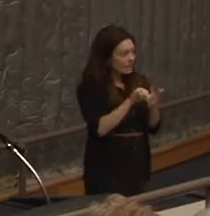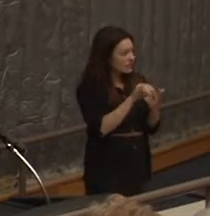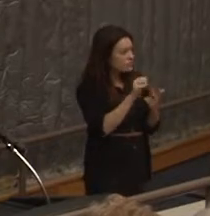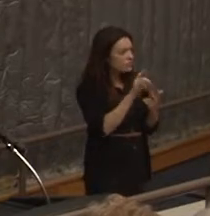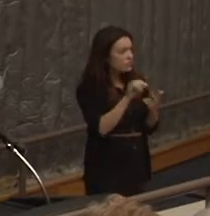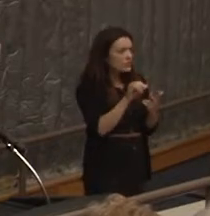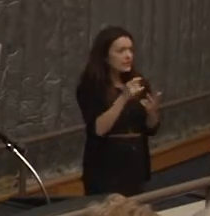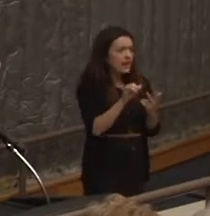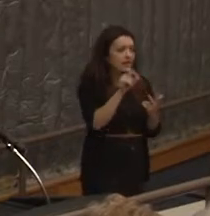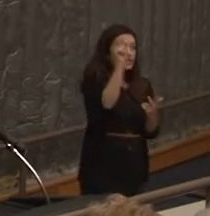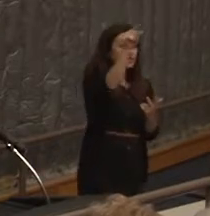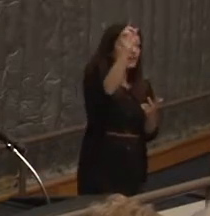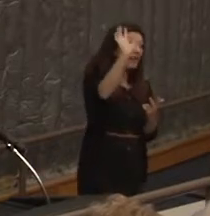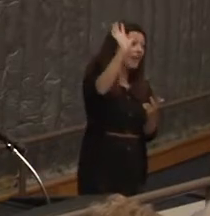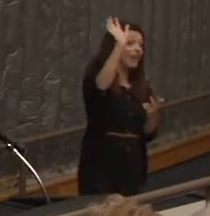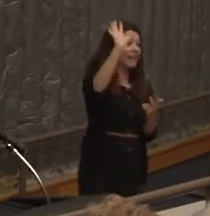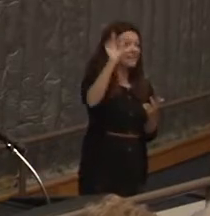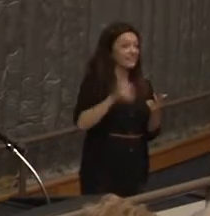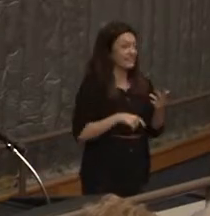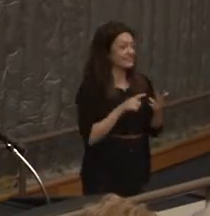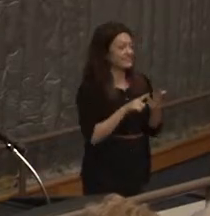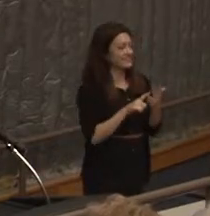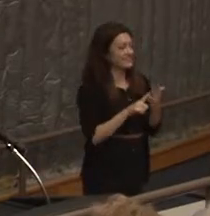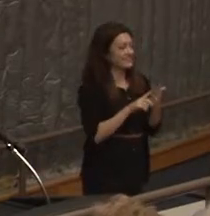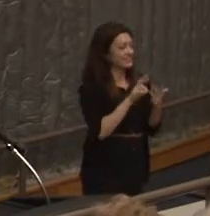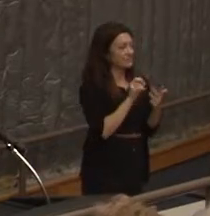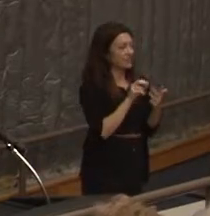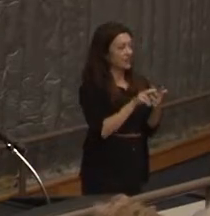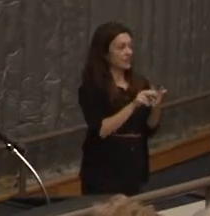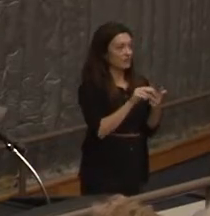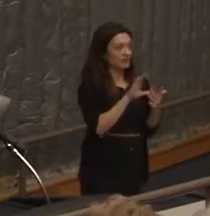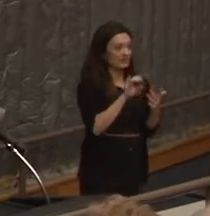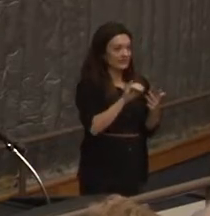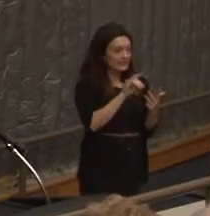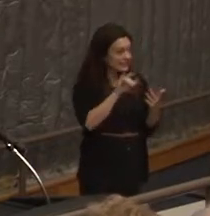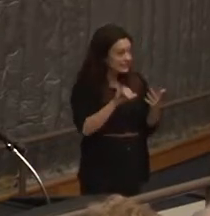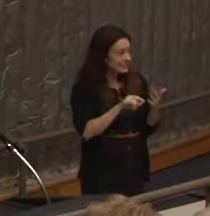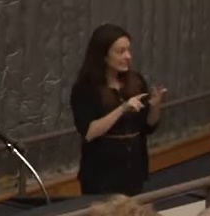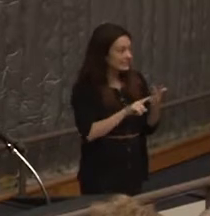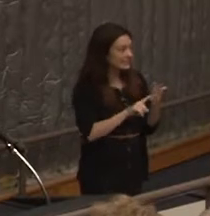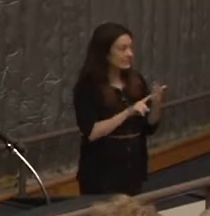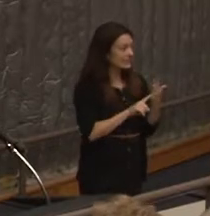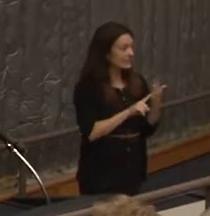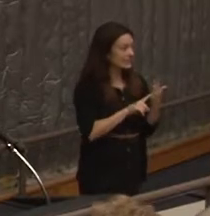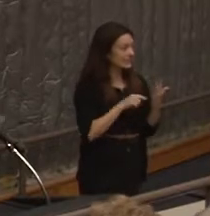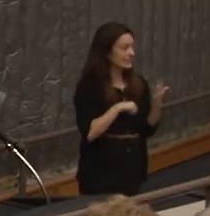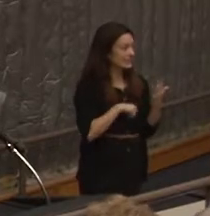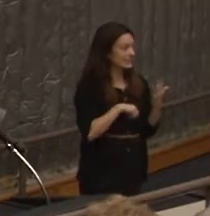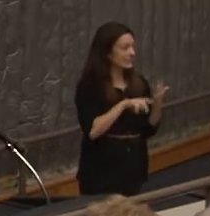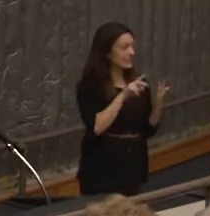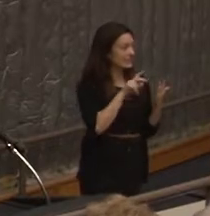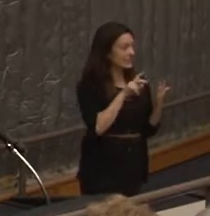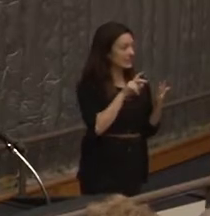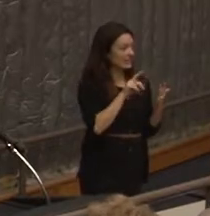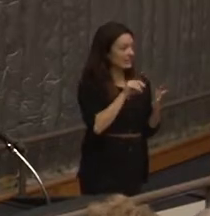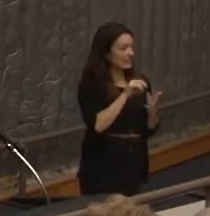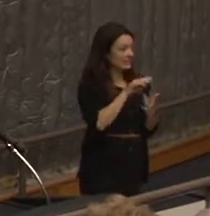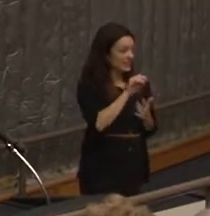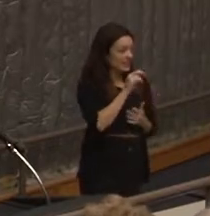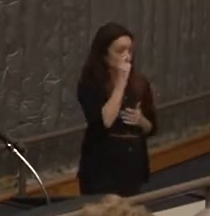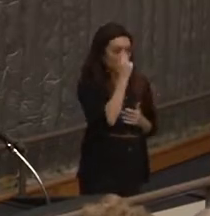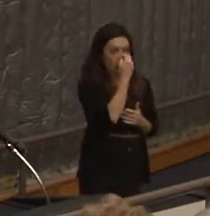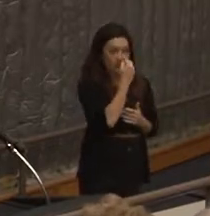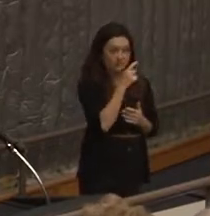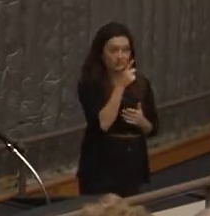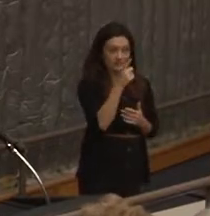and Gary or something, up there, Brown, Cindy Yokin, and Kate Rose. I think that's